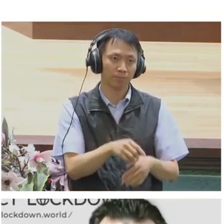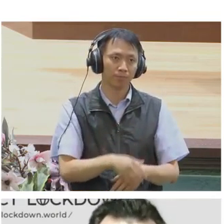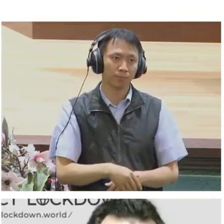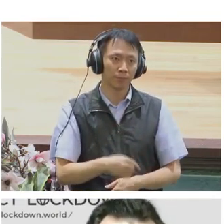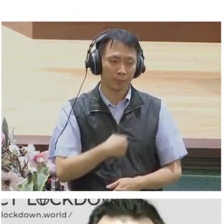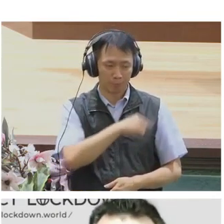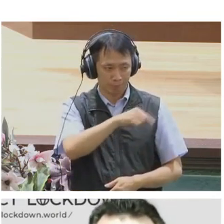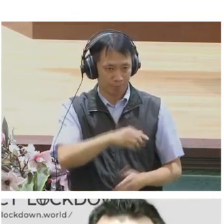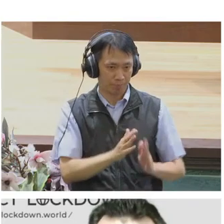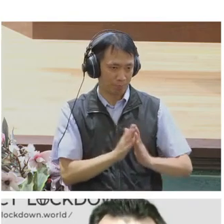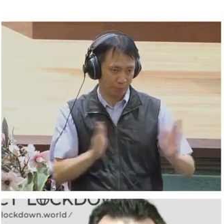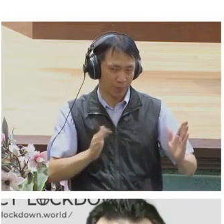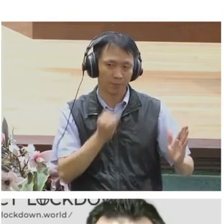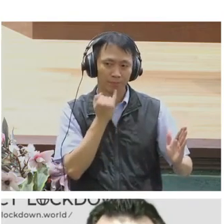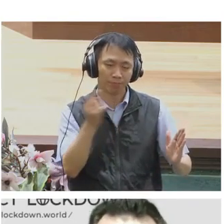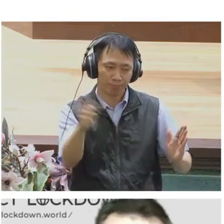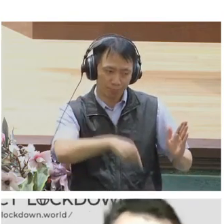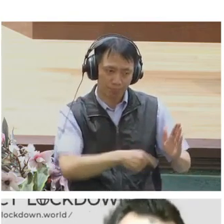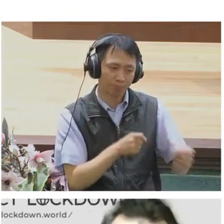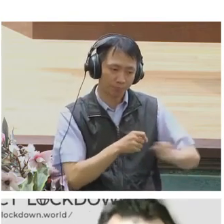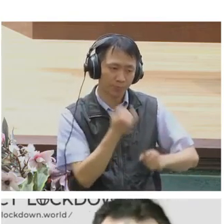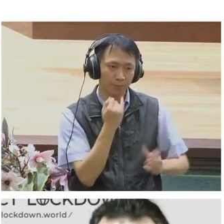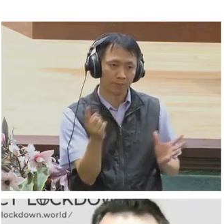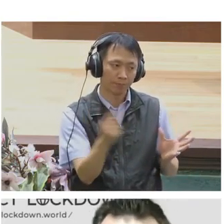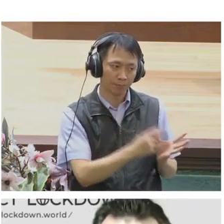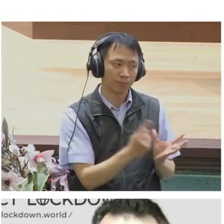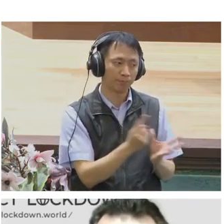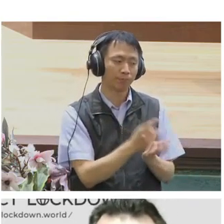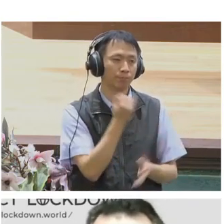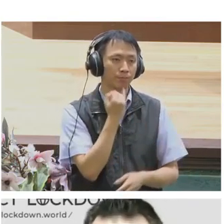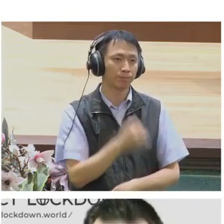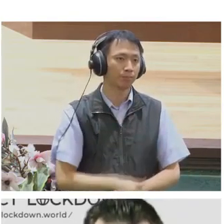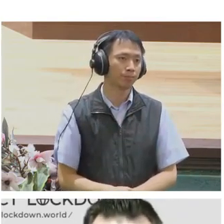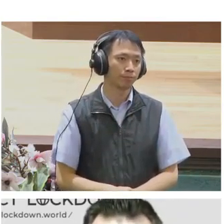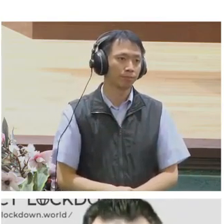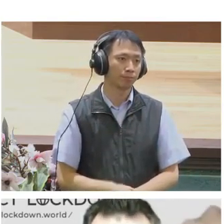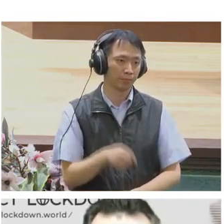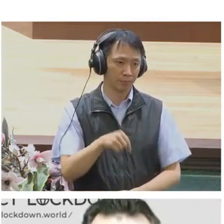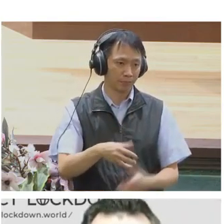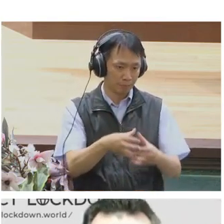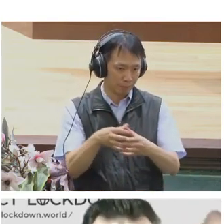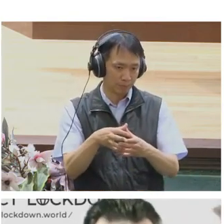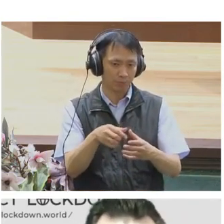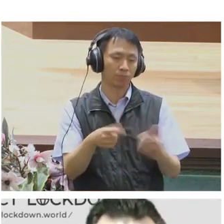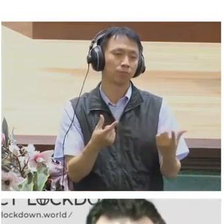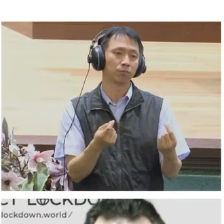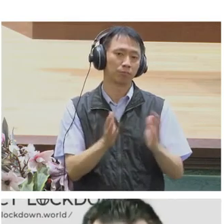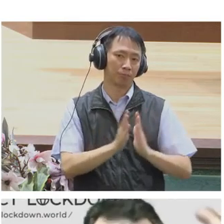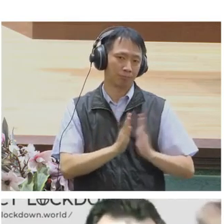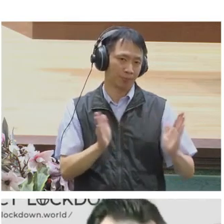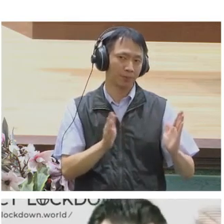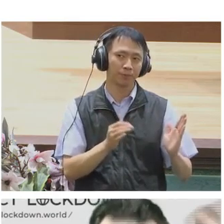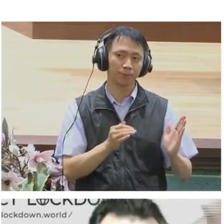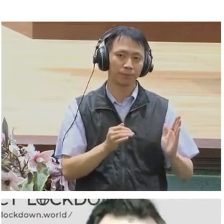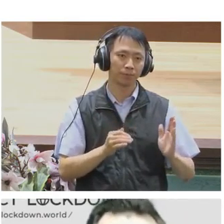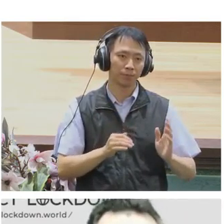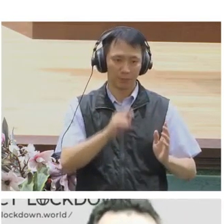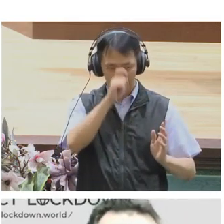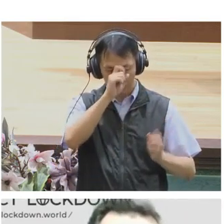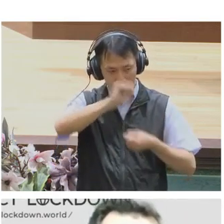very open and holding a team that is open in that way, that actually allows people to participate and be